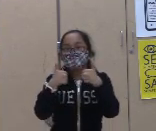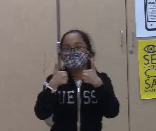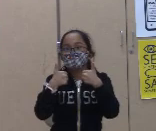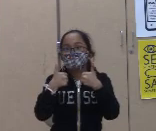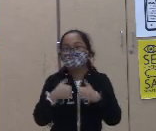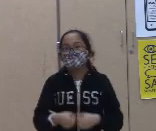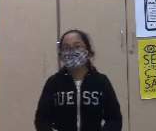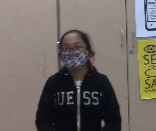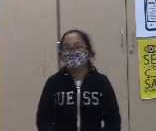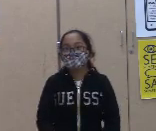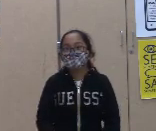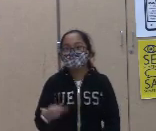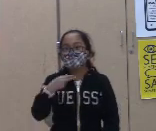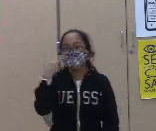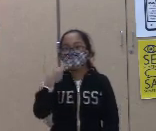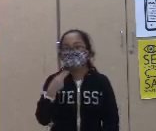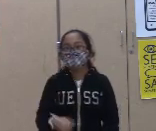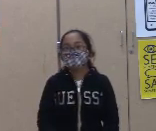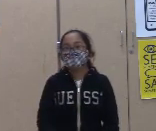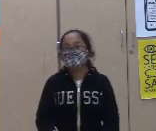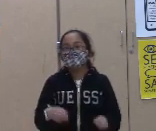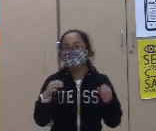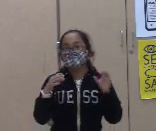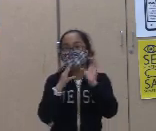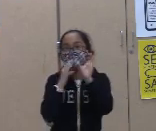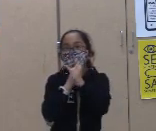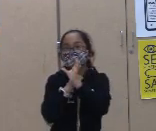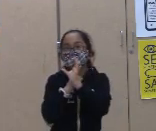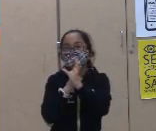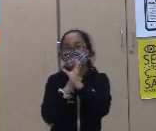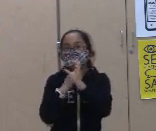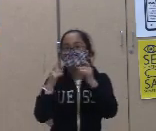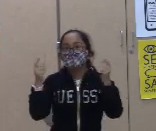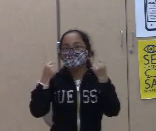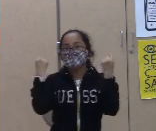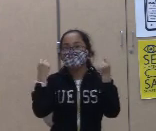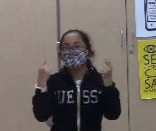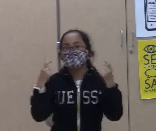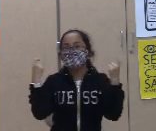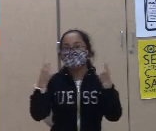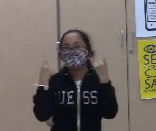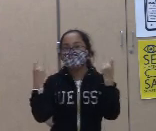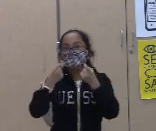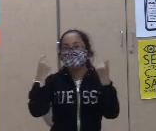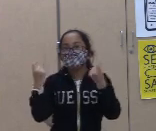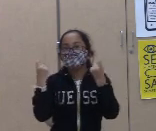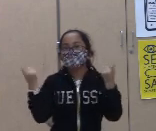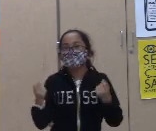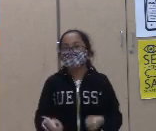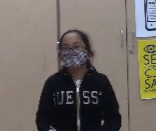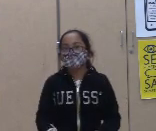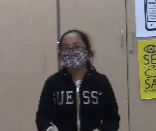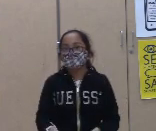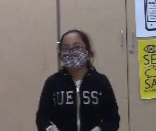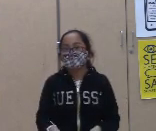like yelling, screaming, saying stuff. And basically, when they had start to get the needle, I literally